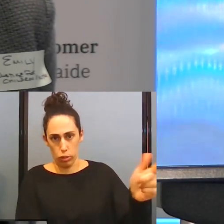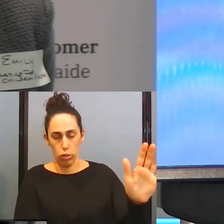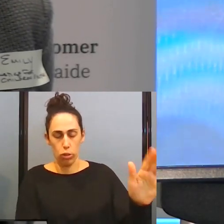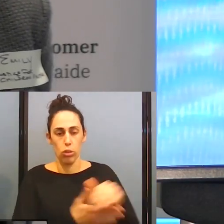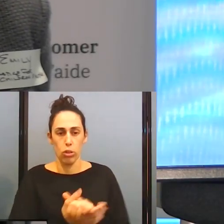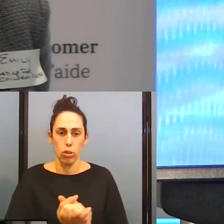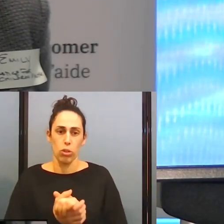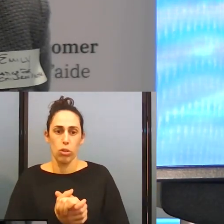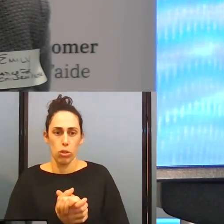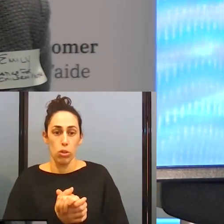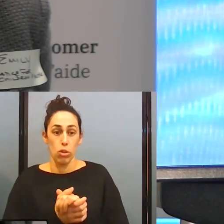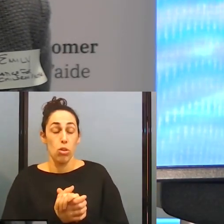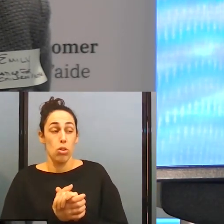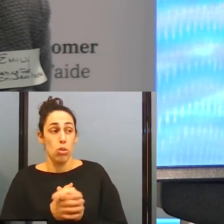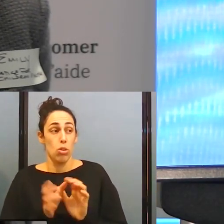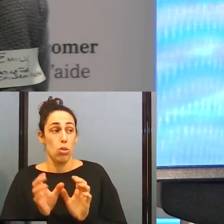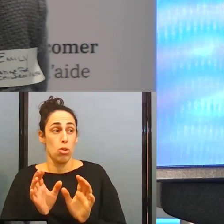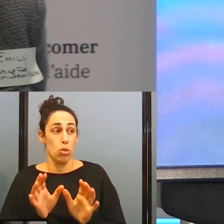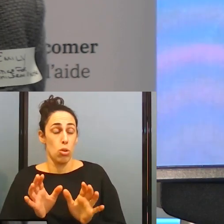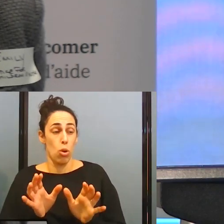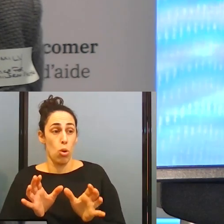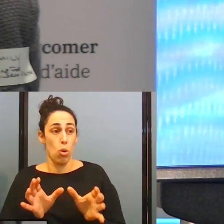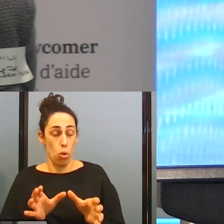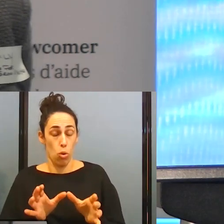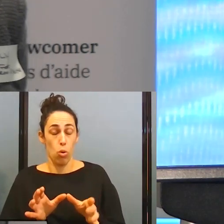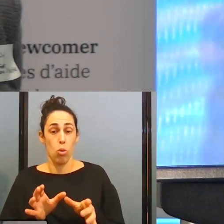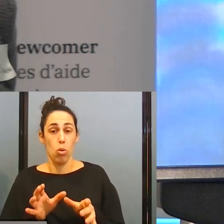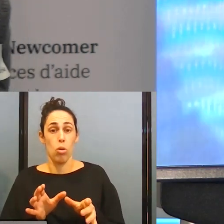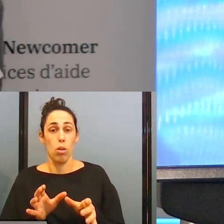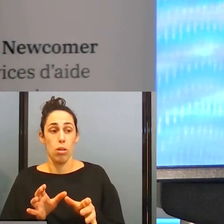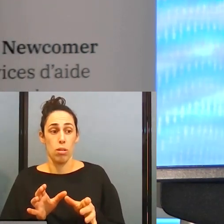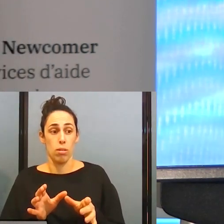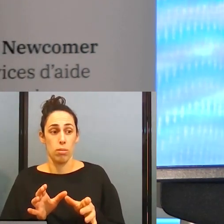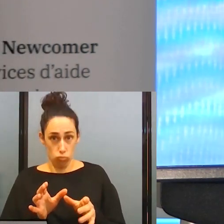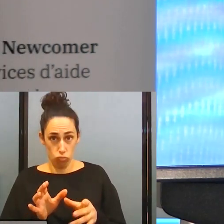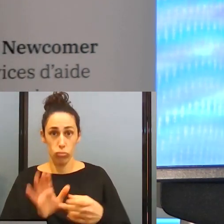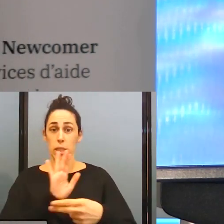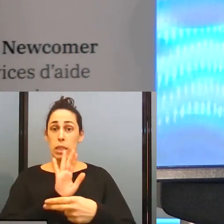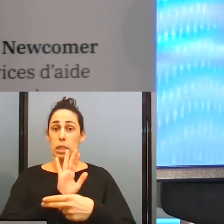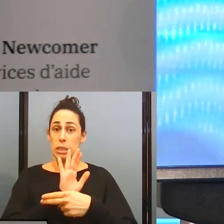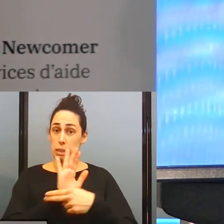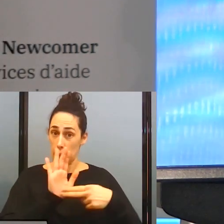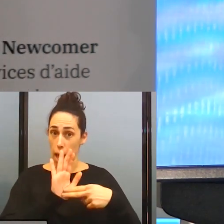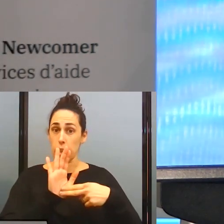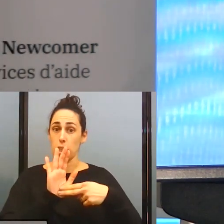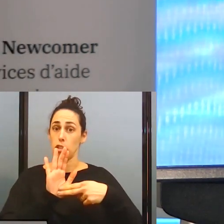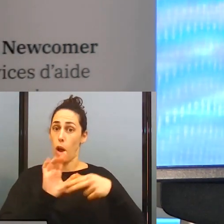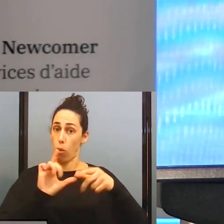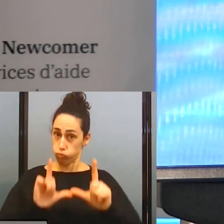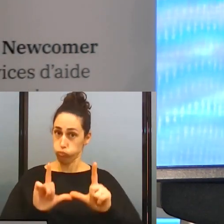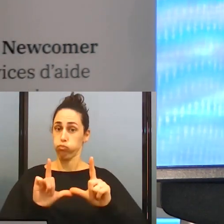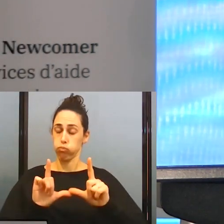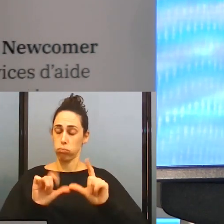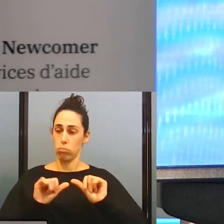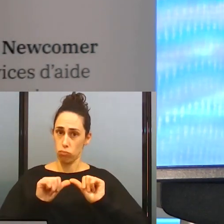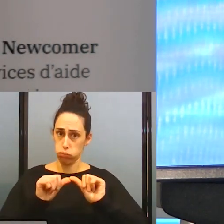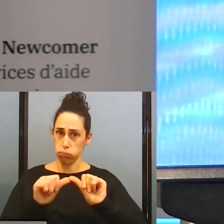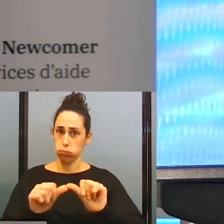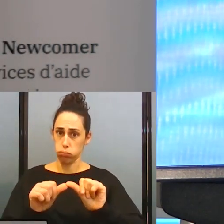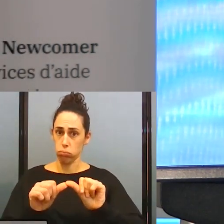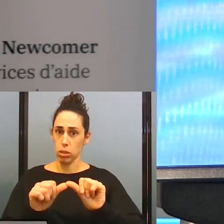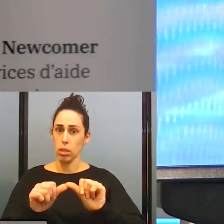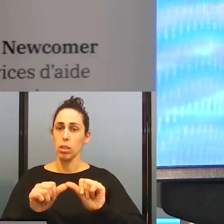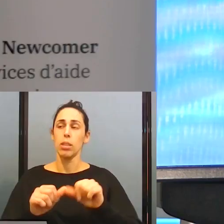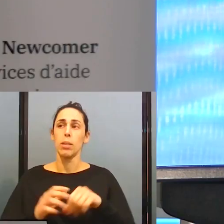So people who are here with valid visitor status under the Education Act are supposed to be